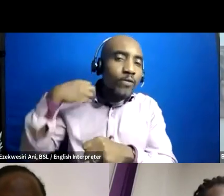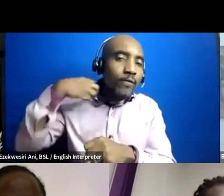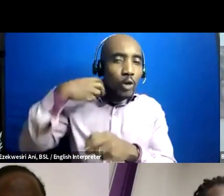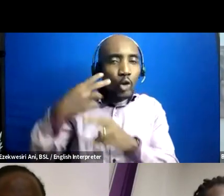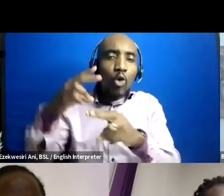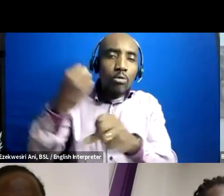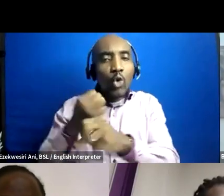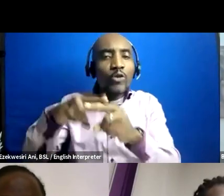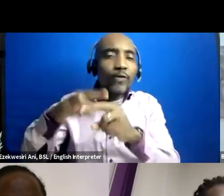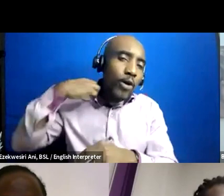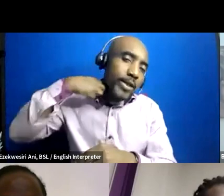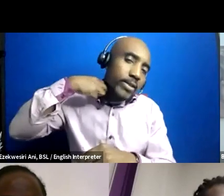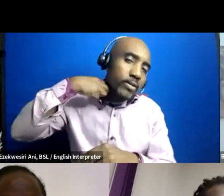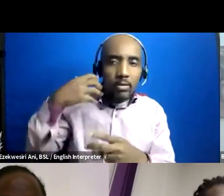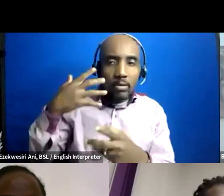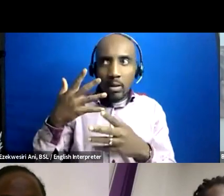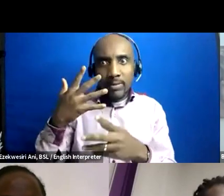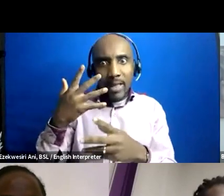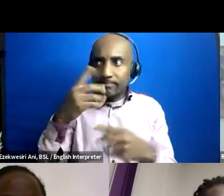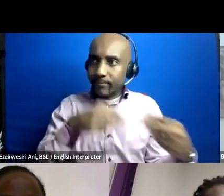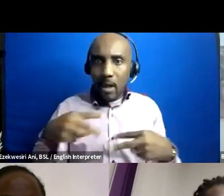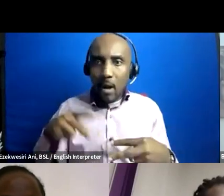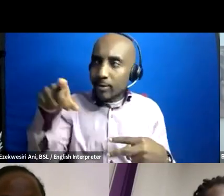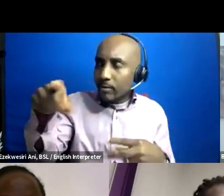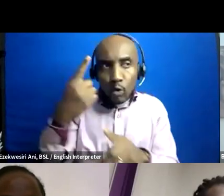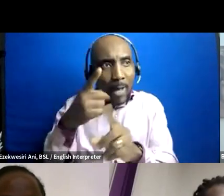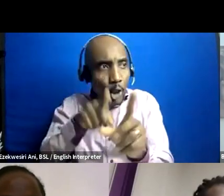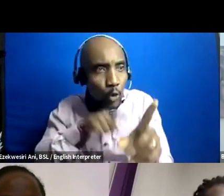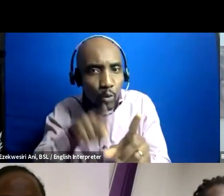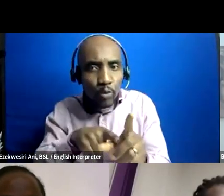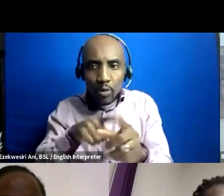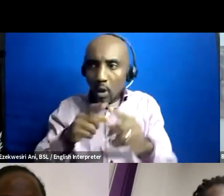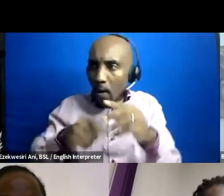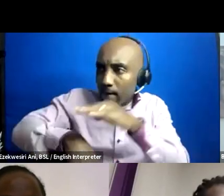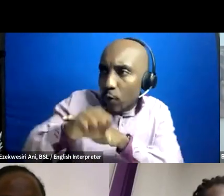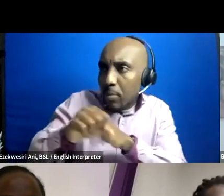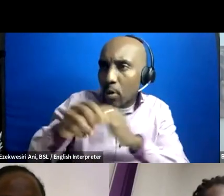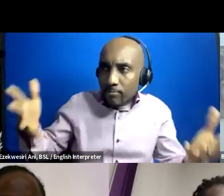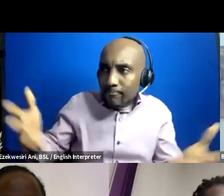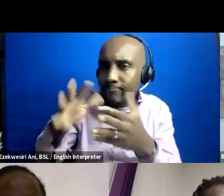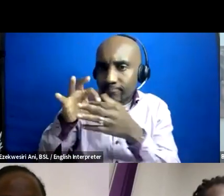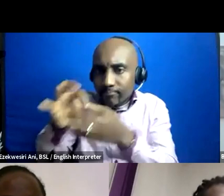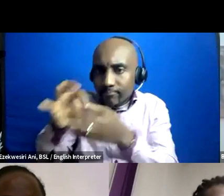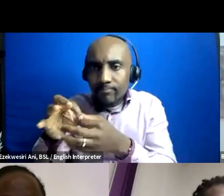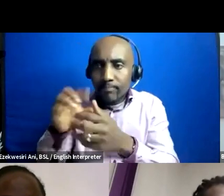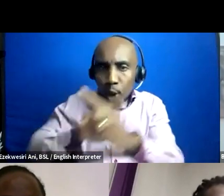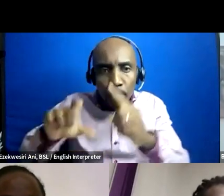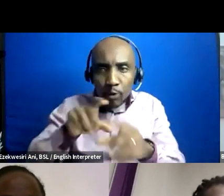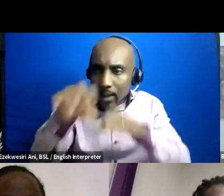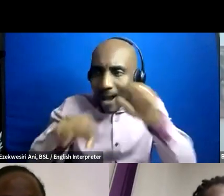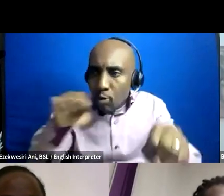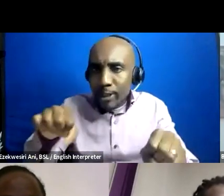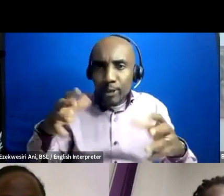they're trying to engage with the youth, maybe it's just playing football, but whether it's trying to get some sort of community outreach,